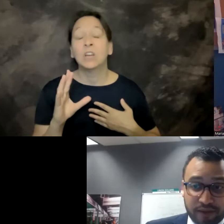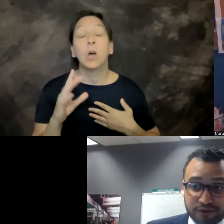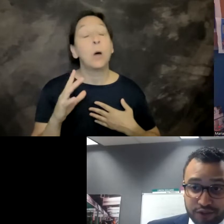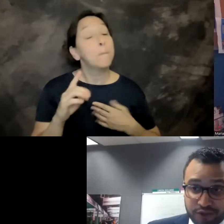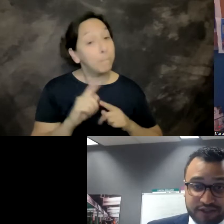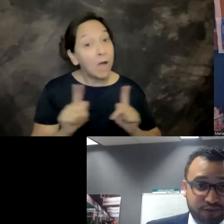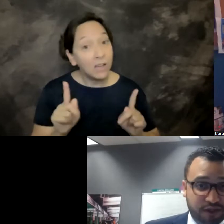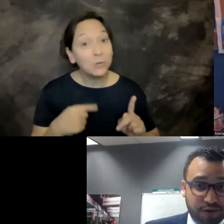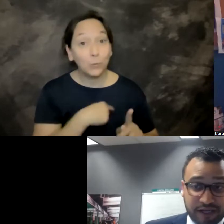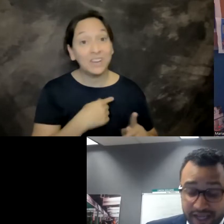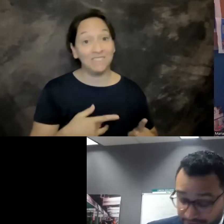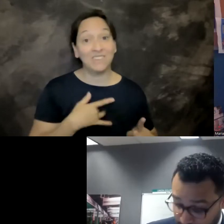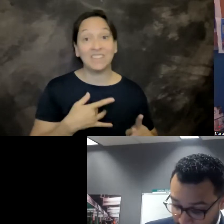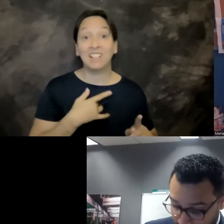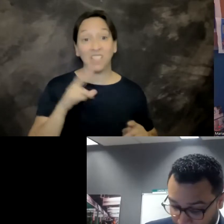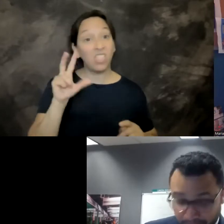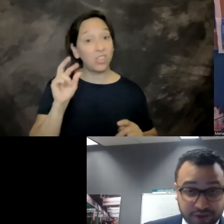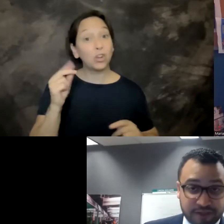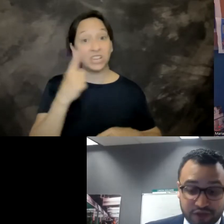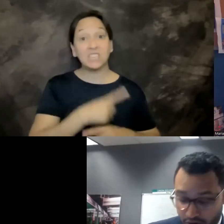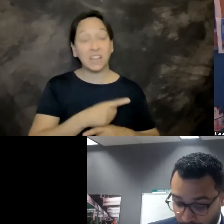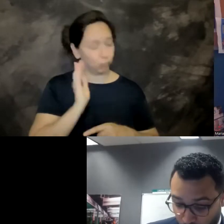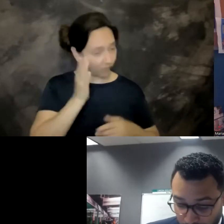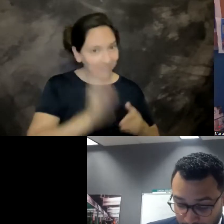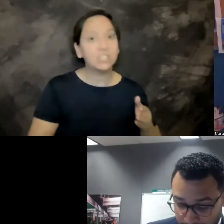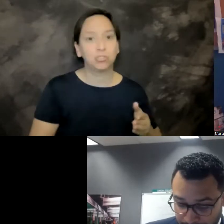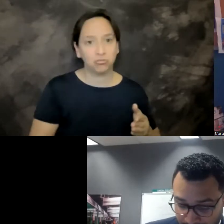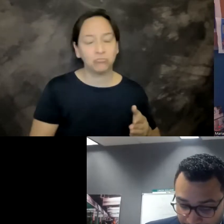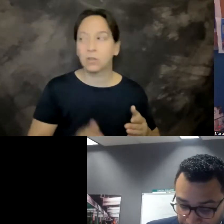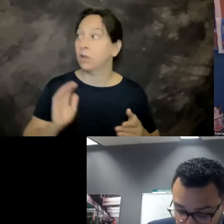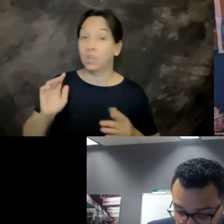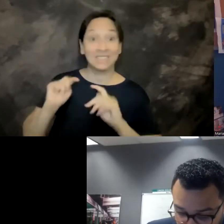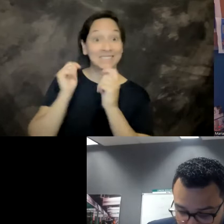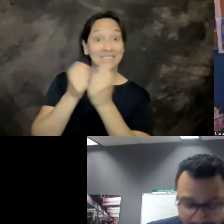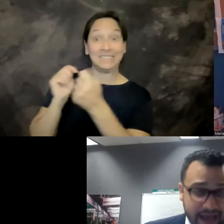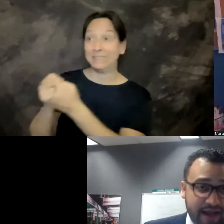that we'll be able to do this within the 30 days. And our teams are hard at work